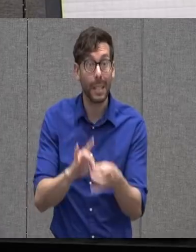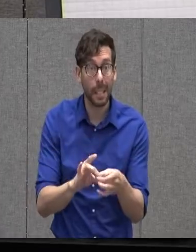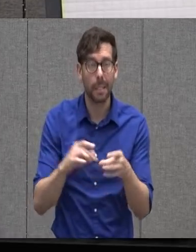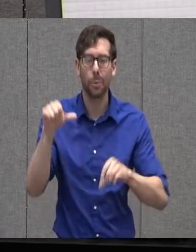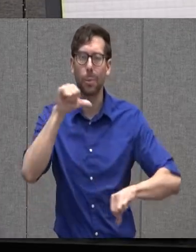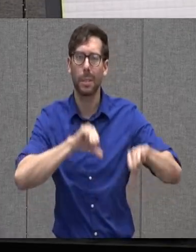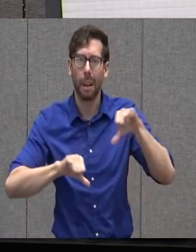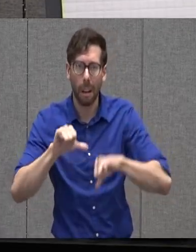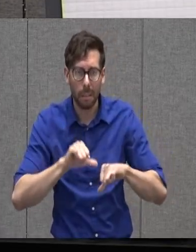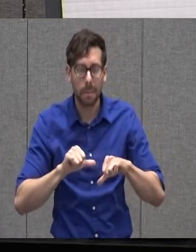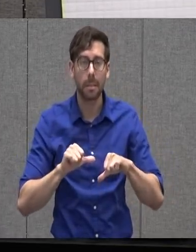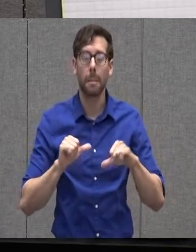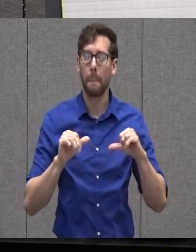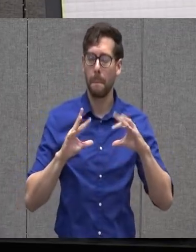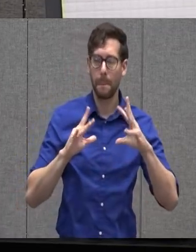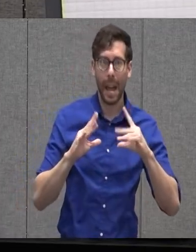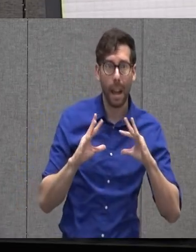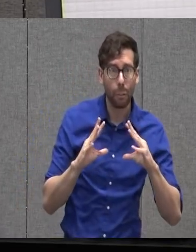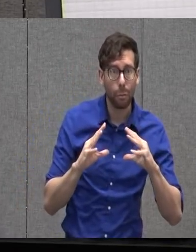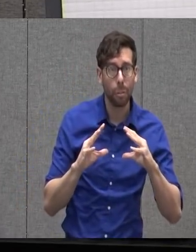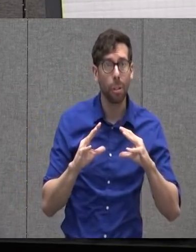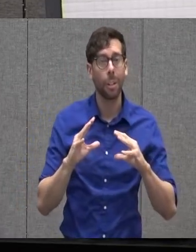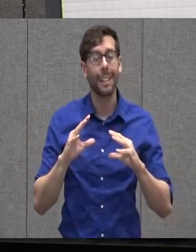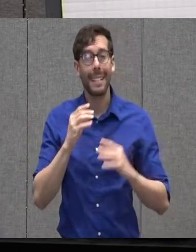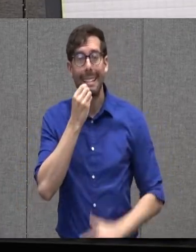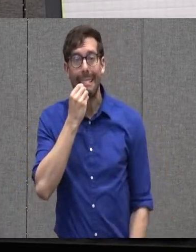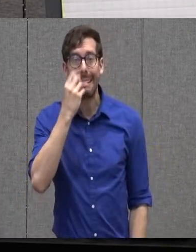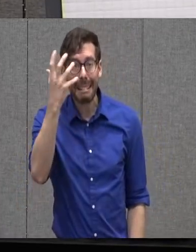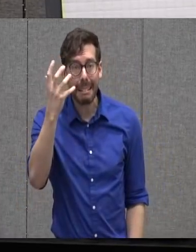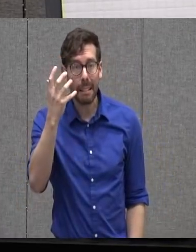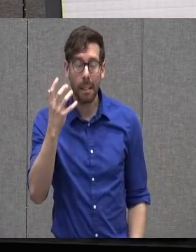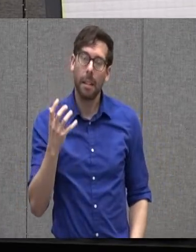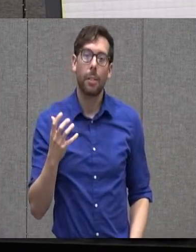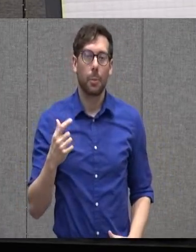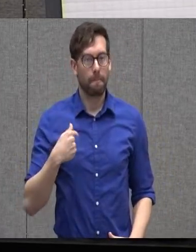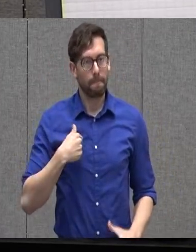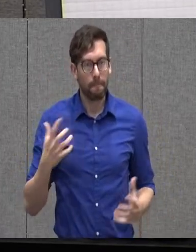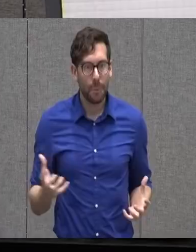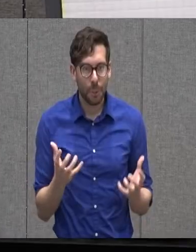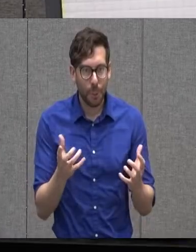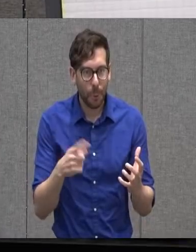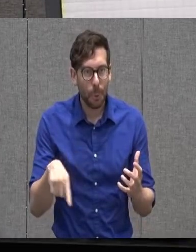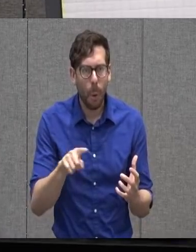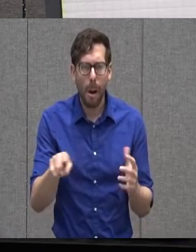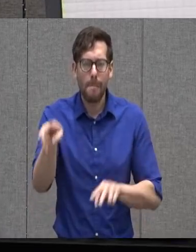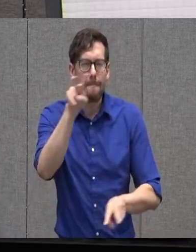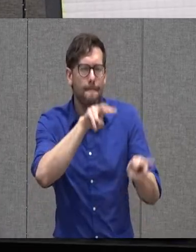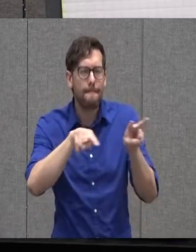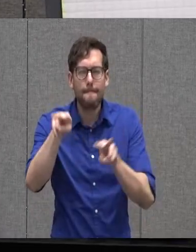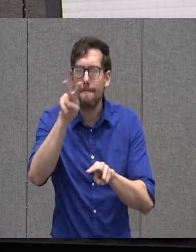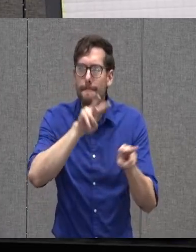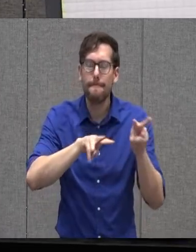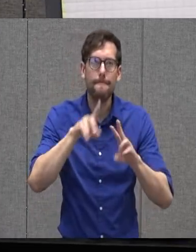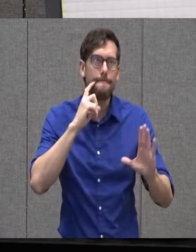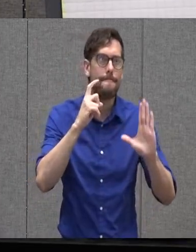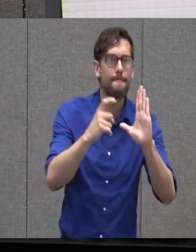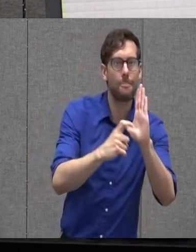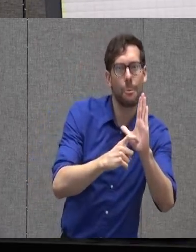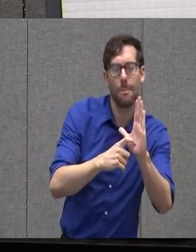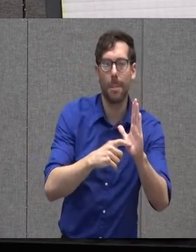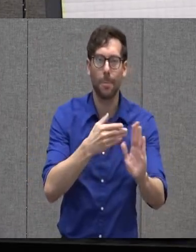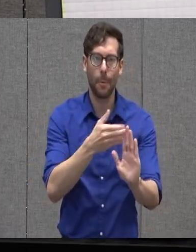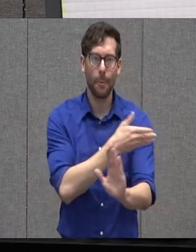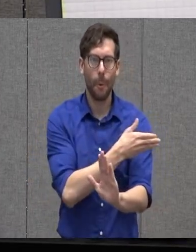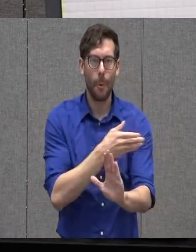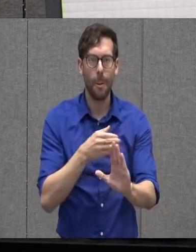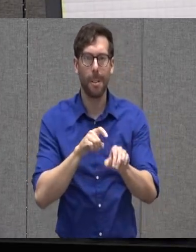matter and heat. And I encourage you to take the time to make these observations. What do you see before, during,